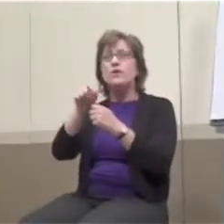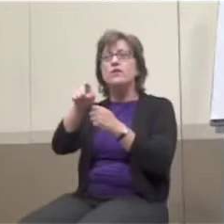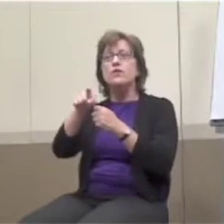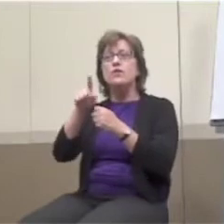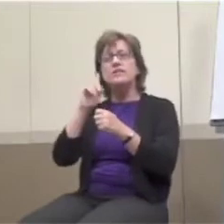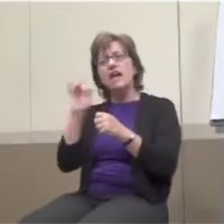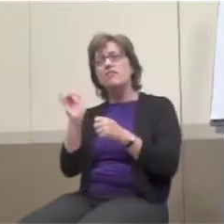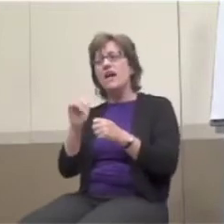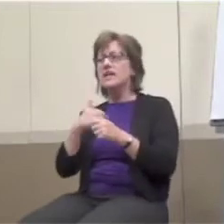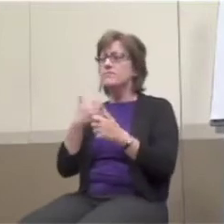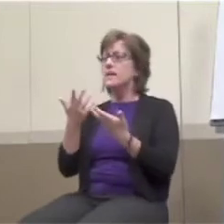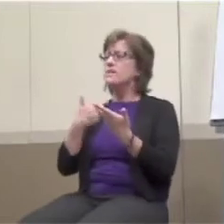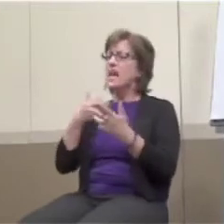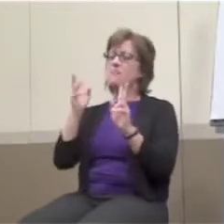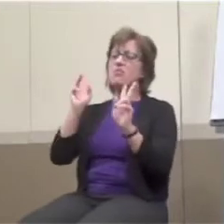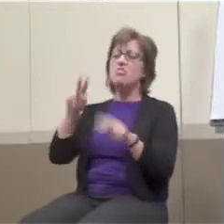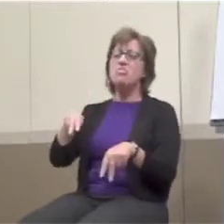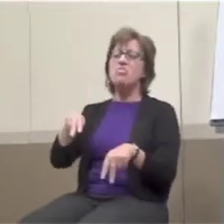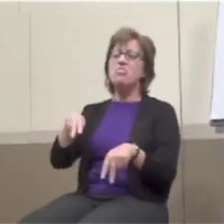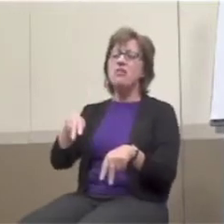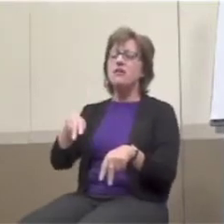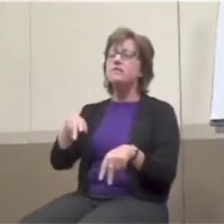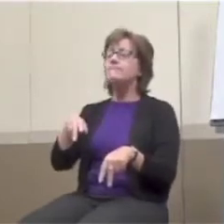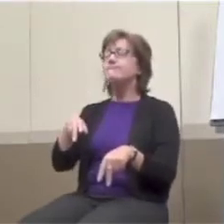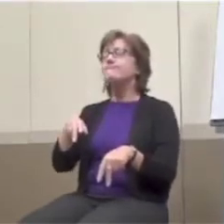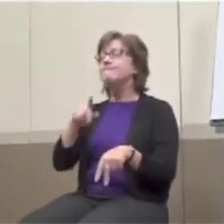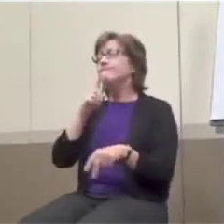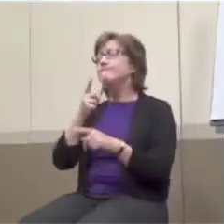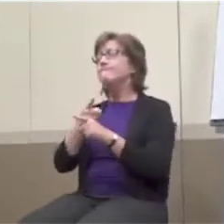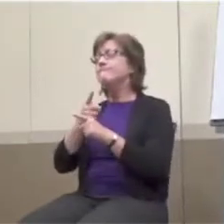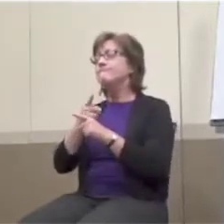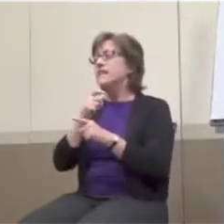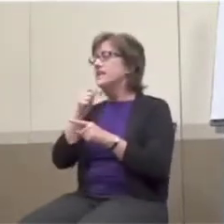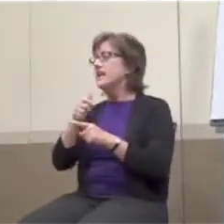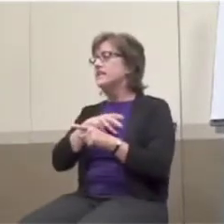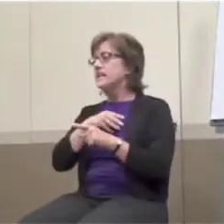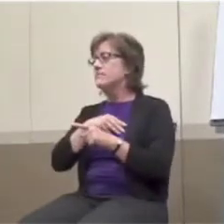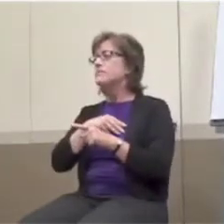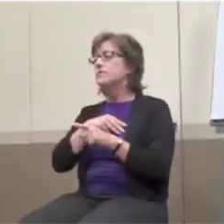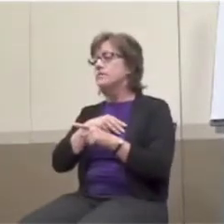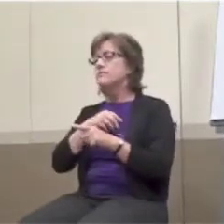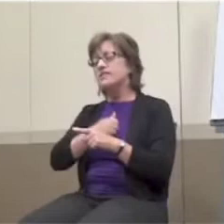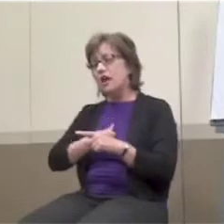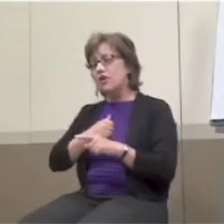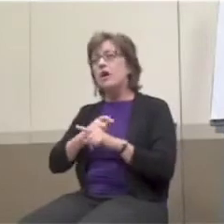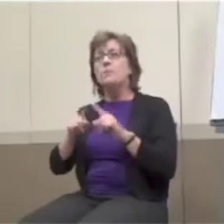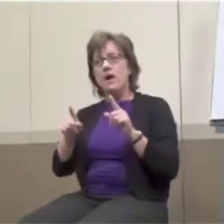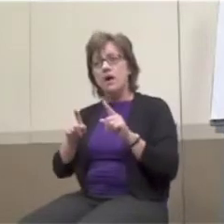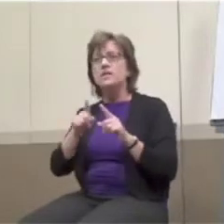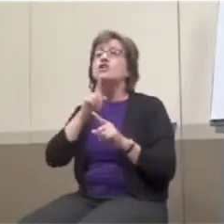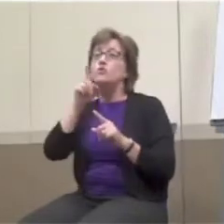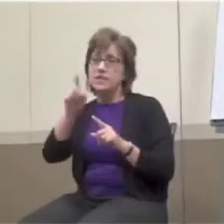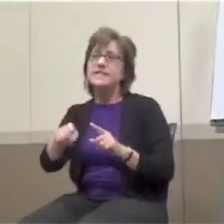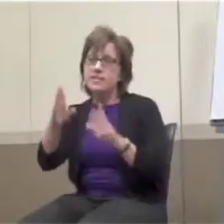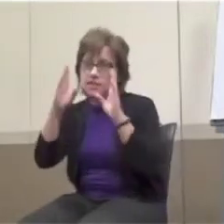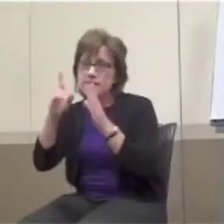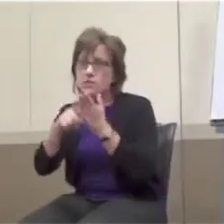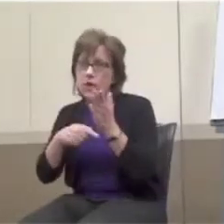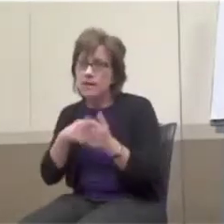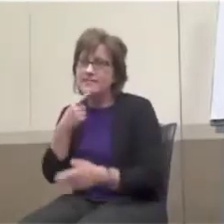sounds like maybe I'm patronizing you, and that is unacceptable, and I'm sorry for that, but you really need to listen to what I'm saying.